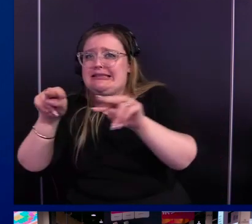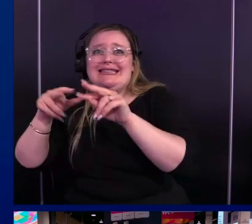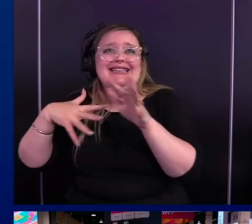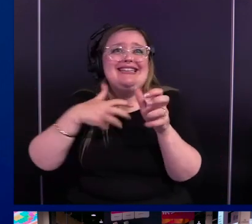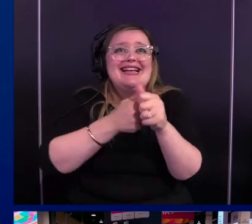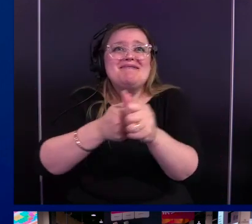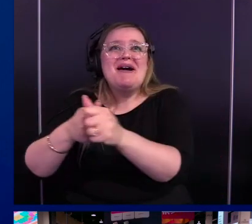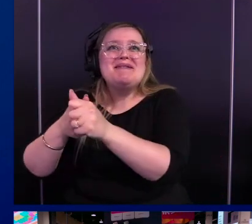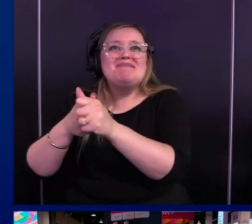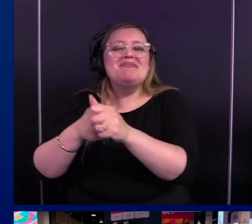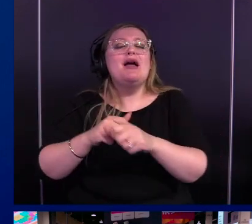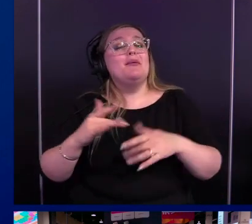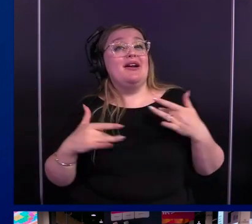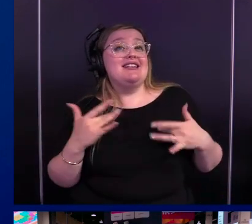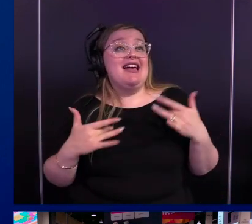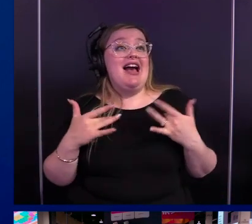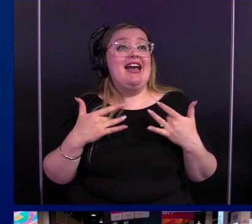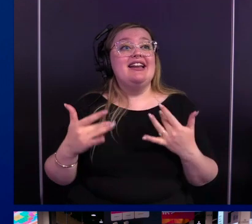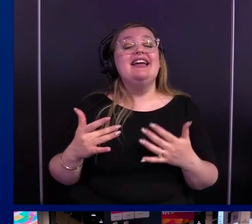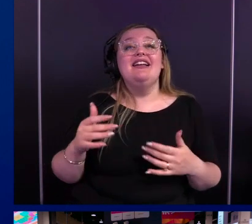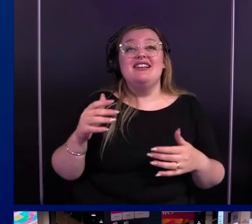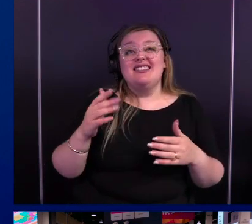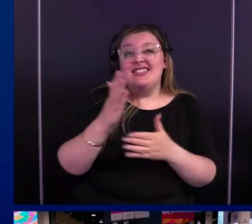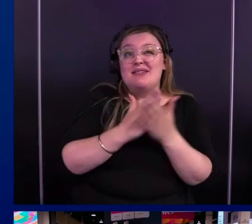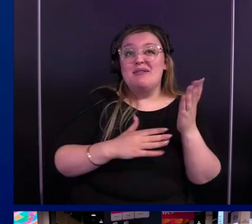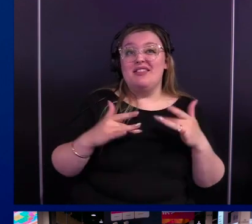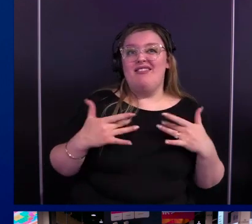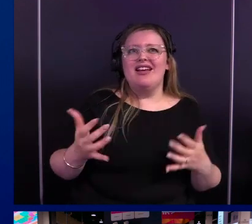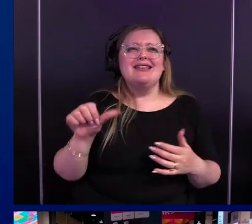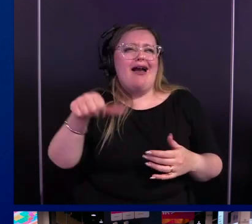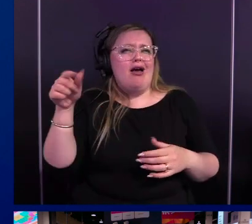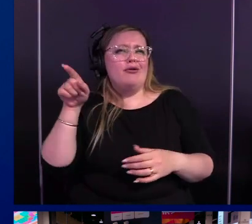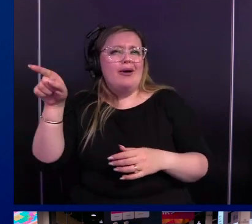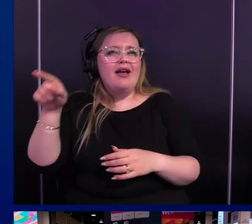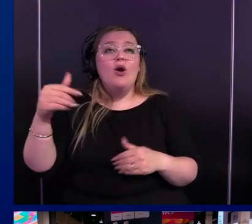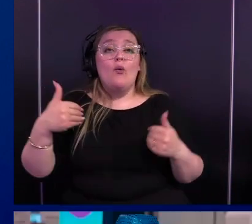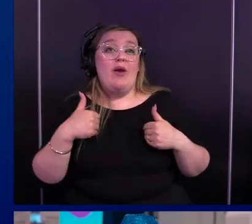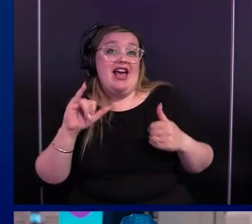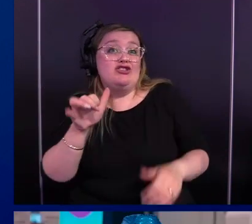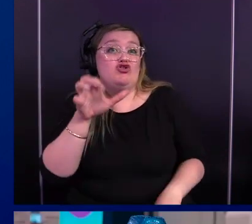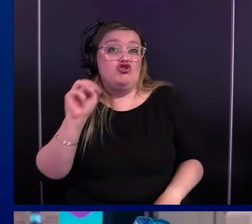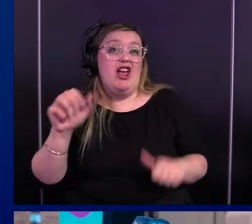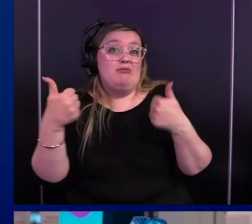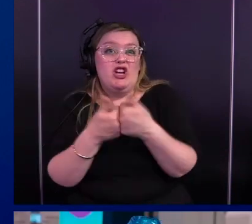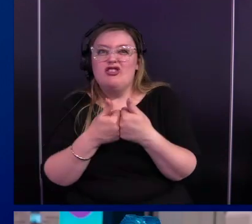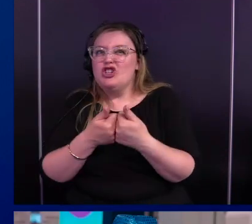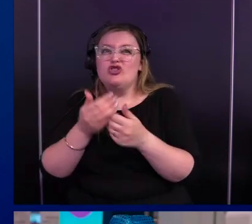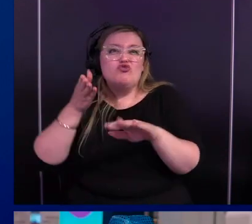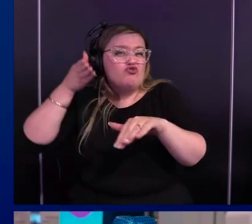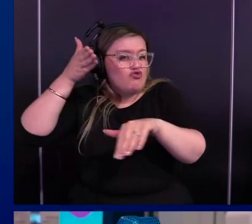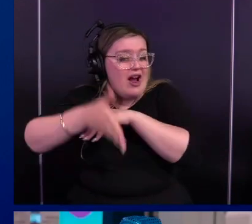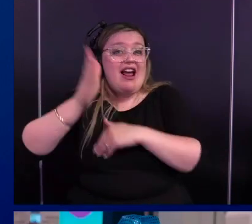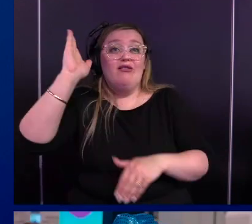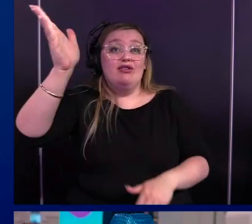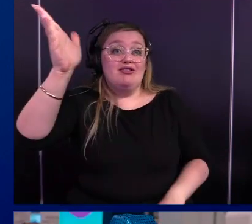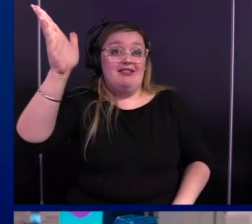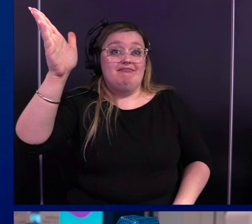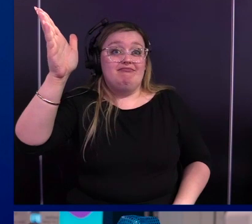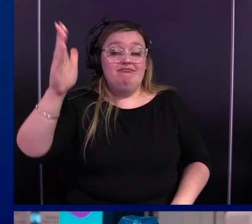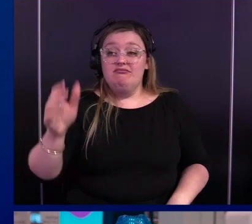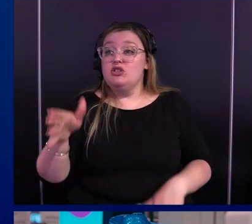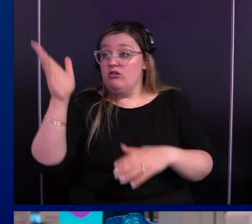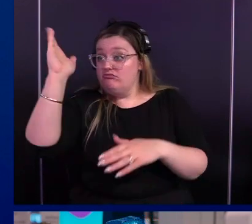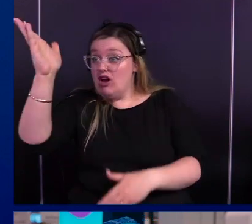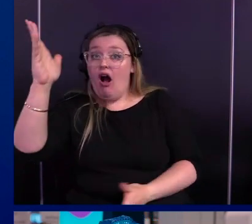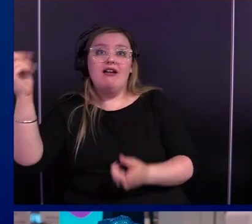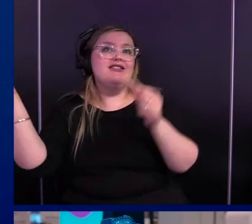is that at some of the events, like KubeCon, for example, we had jam challenges right after the talks. And so when you go watch stuff, you're able to come and get hands-on right